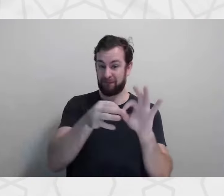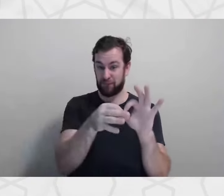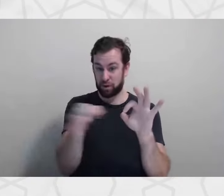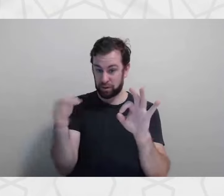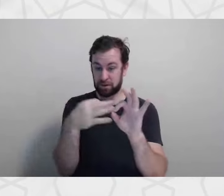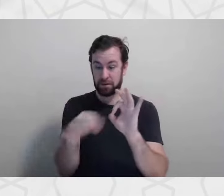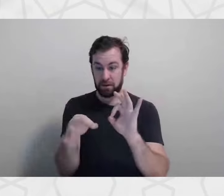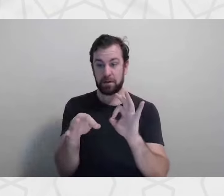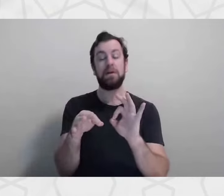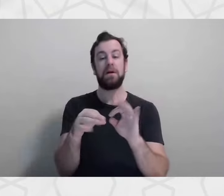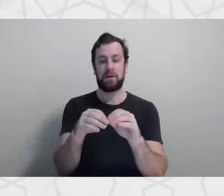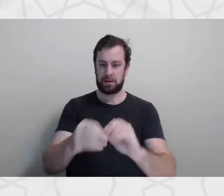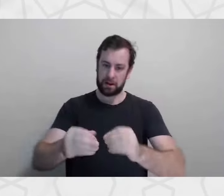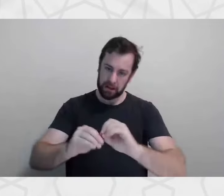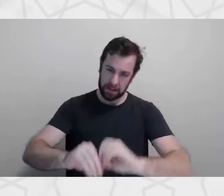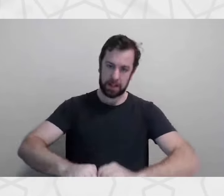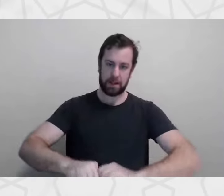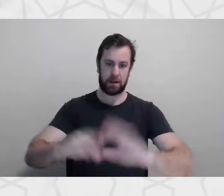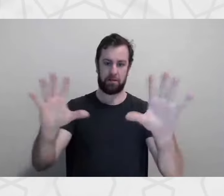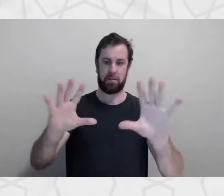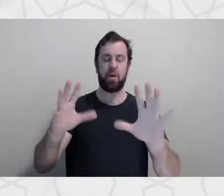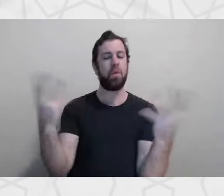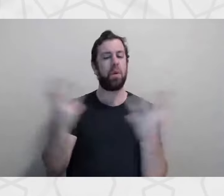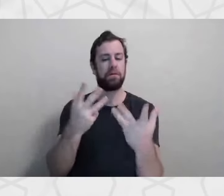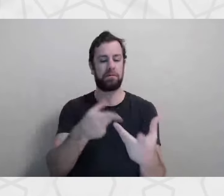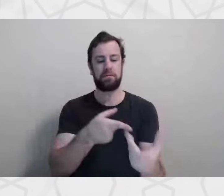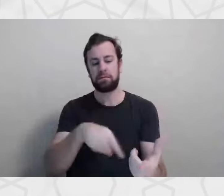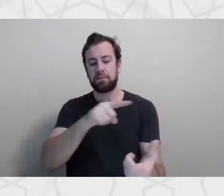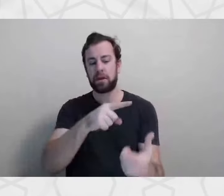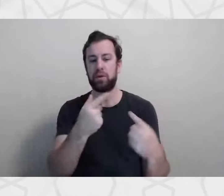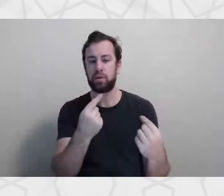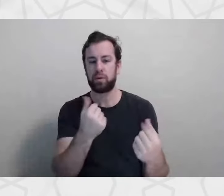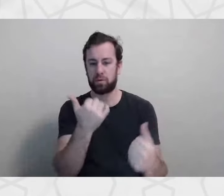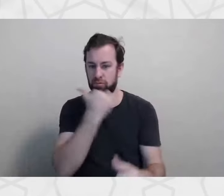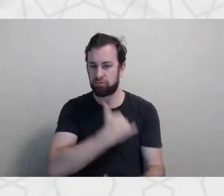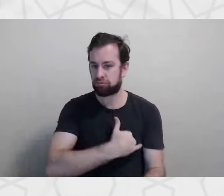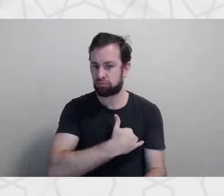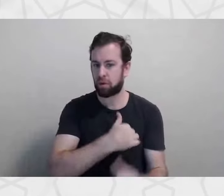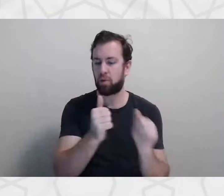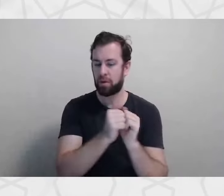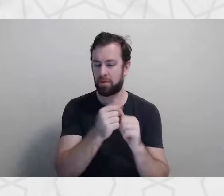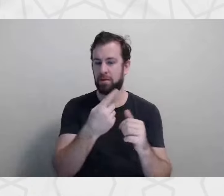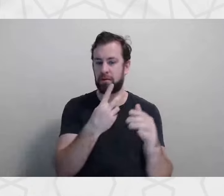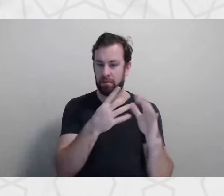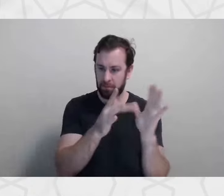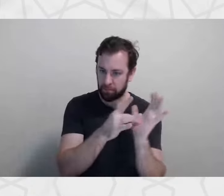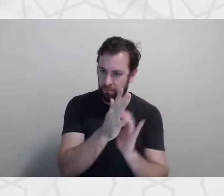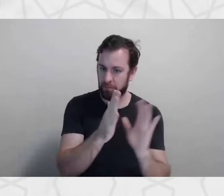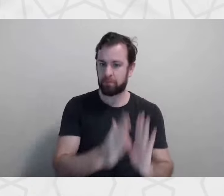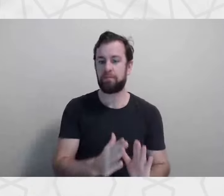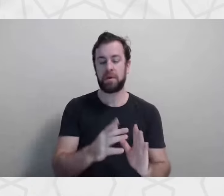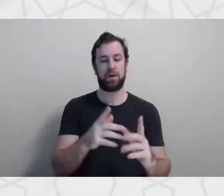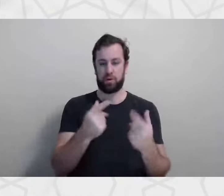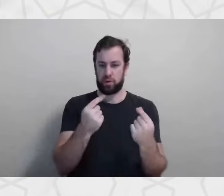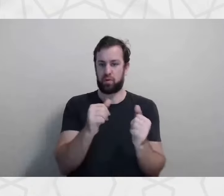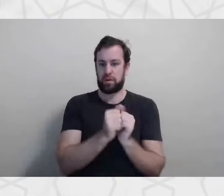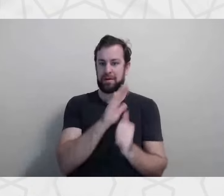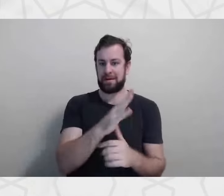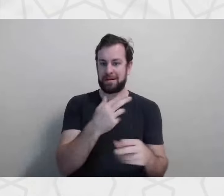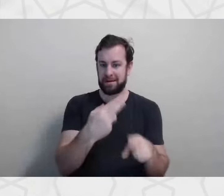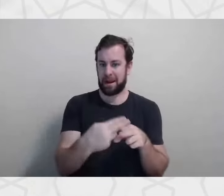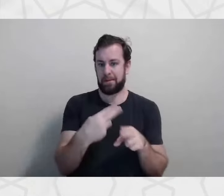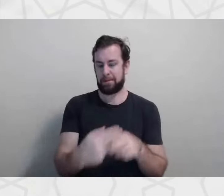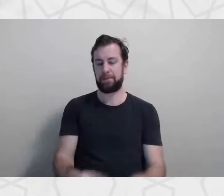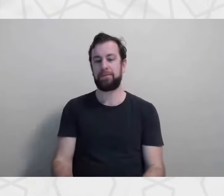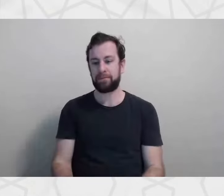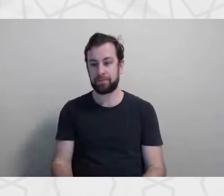the misunderstanding with what they did with Isa alayhi salam and what they did to his name.